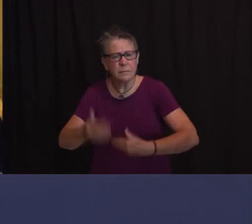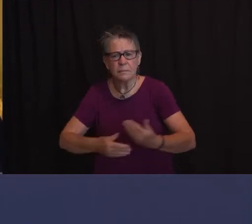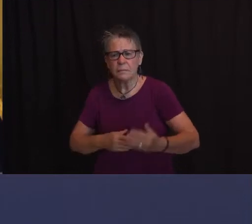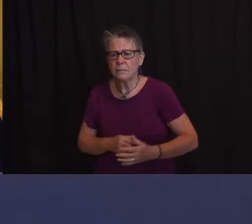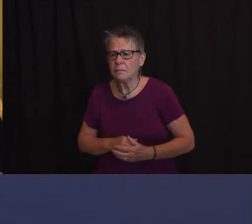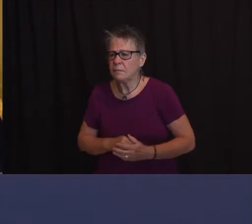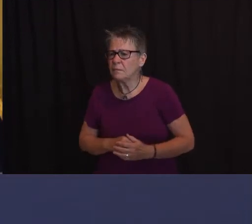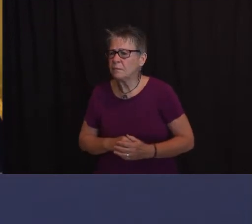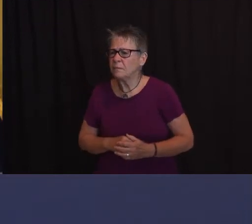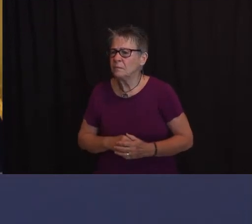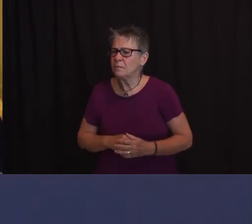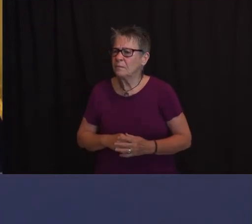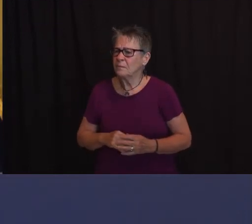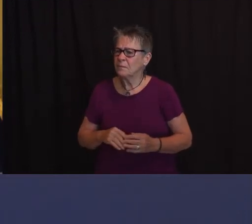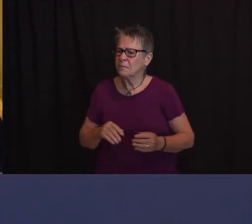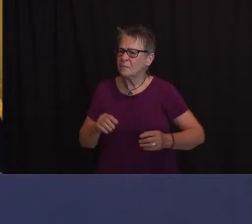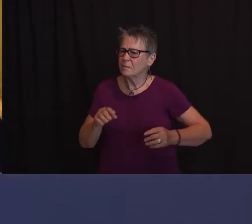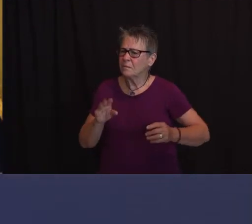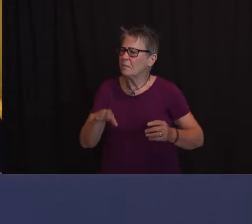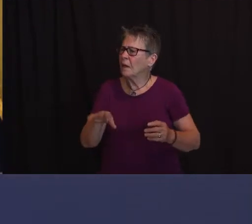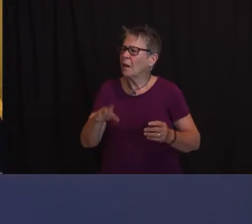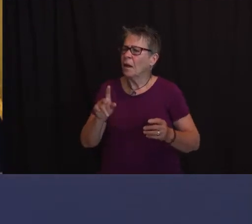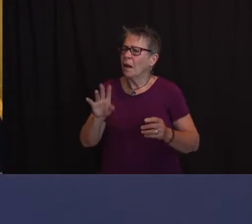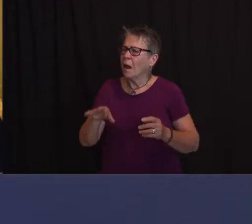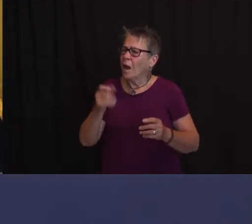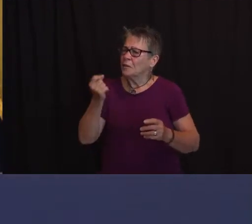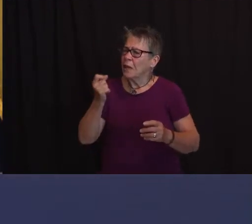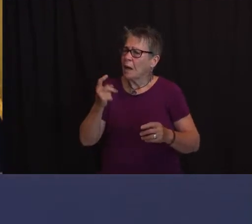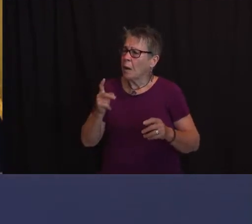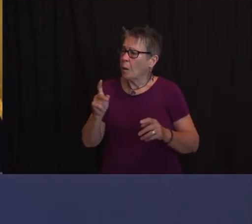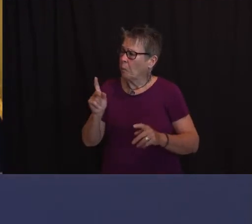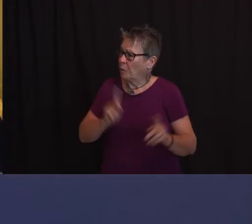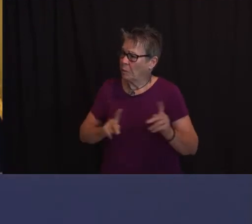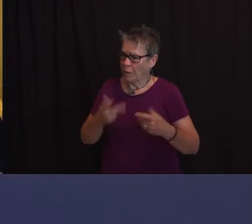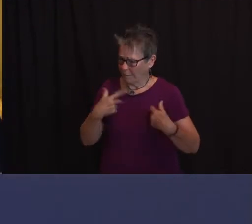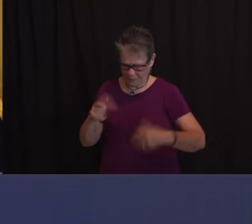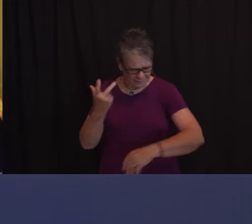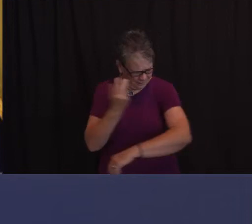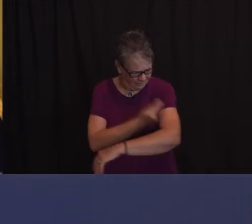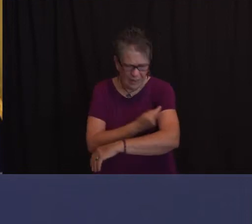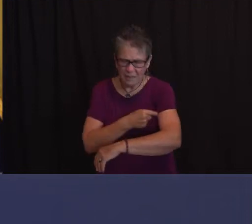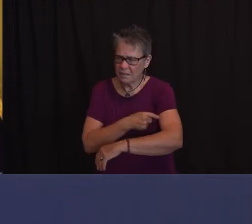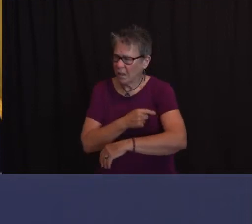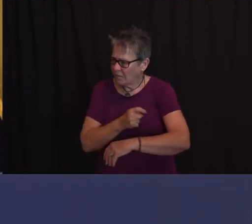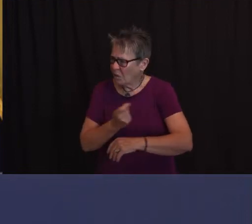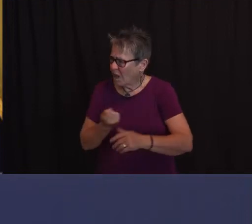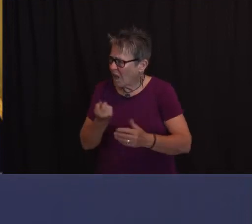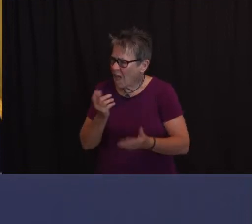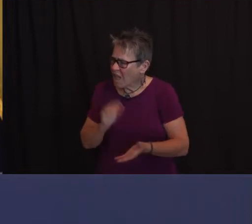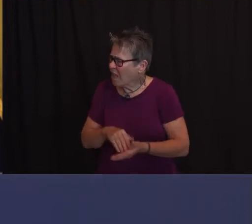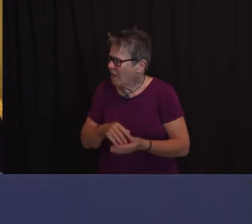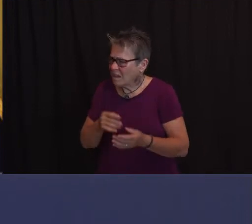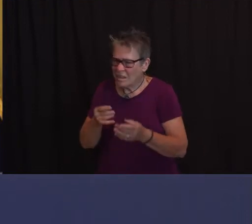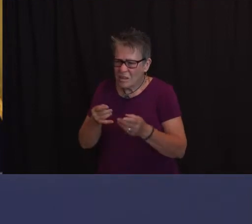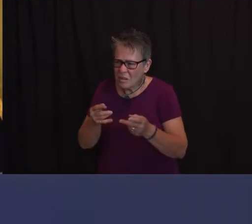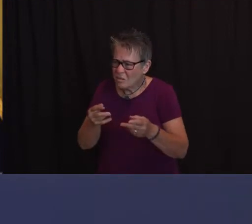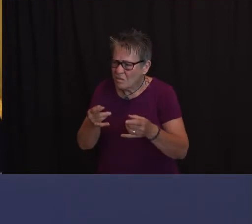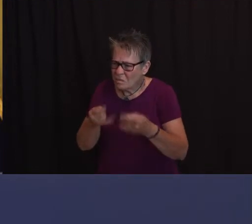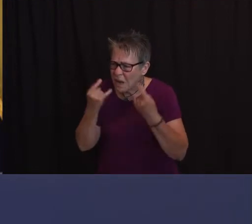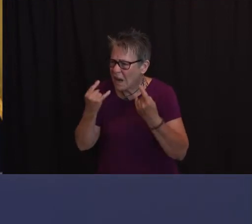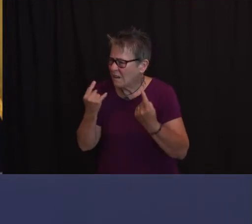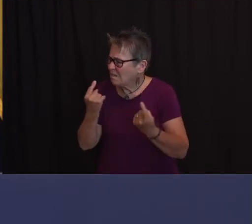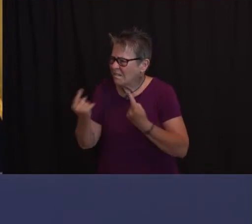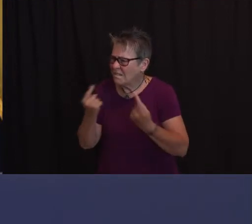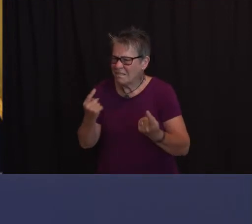who have been vaccinated. I don't blame them at all. And it's my hope that they will help me in whatever way they